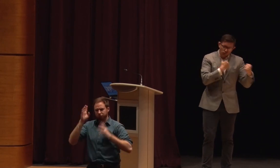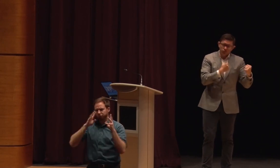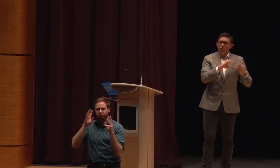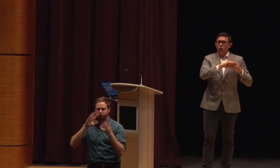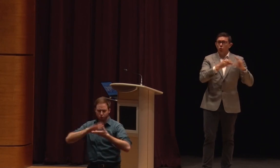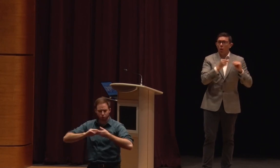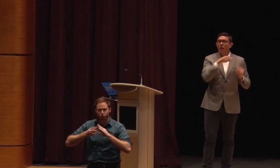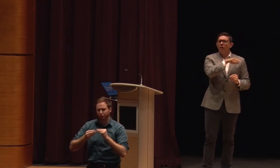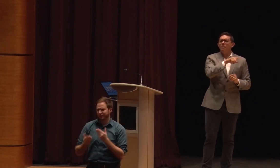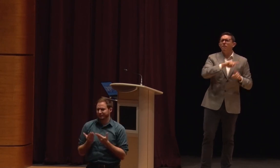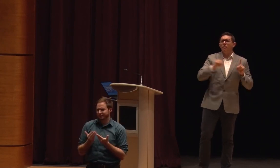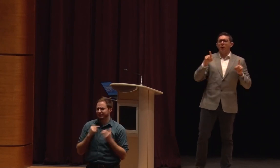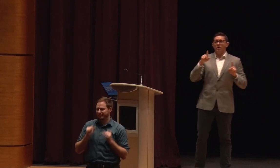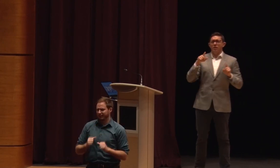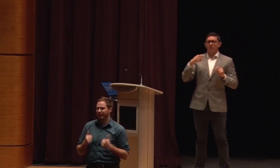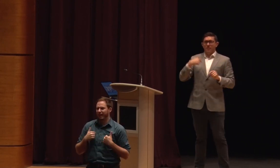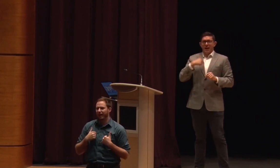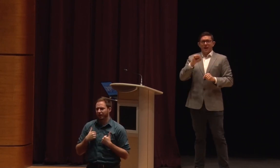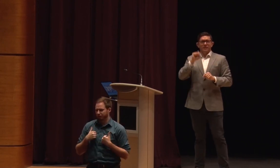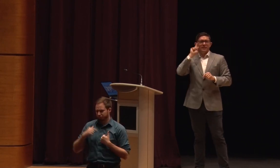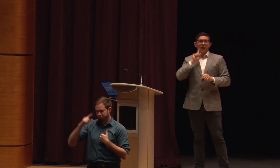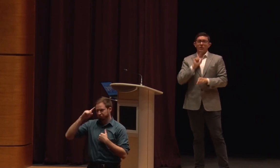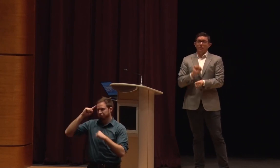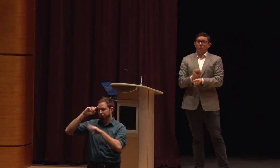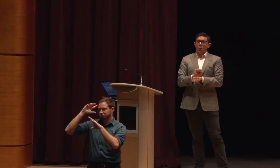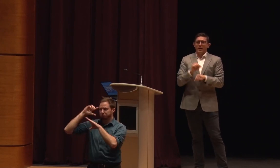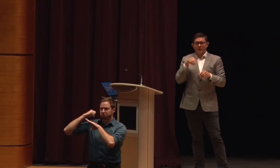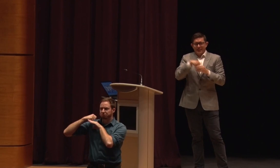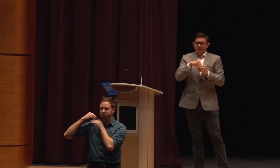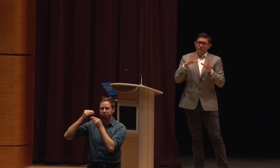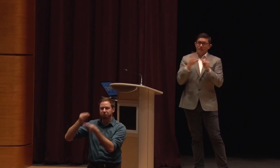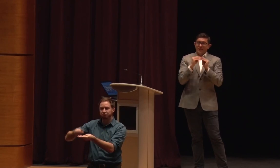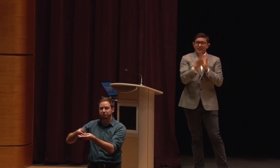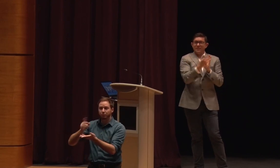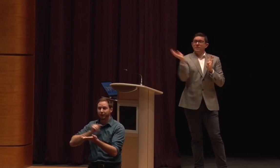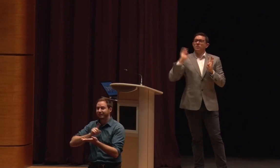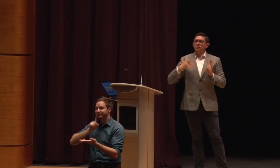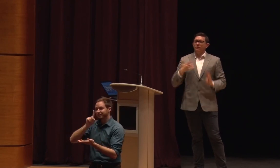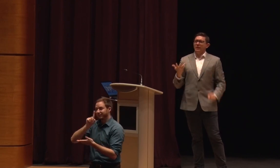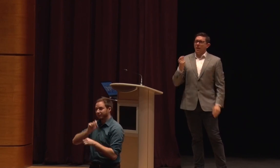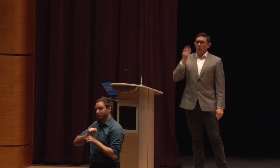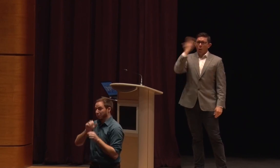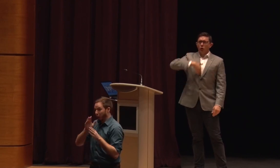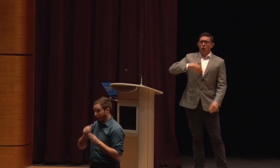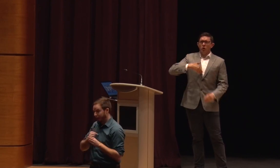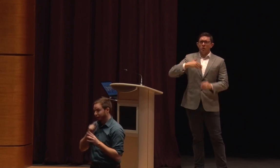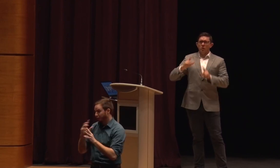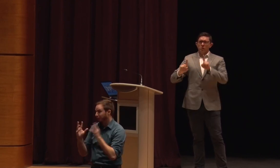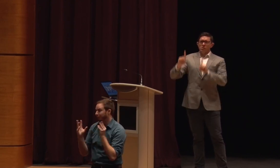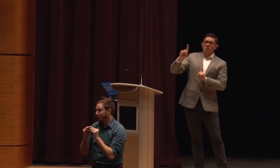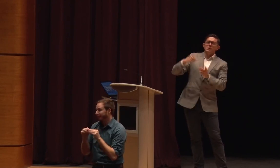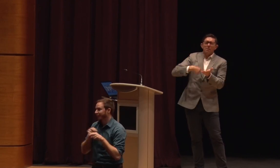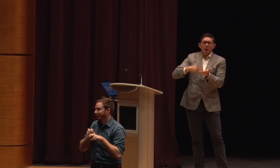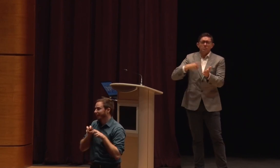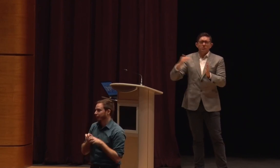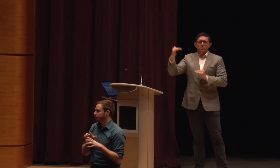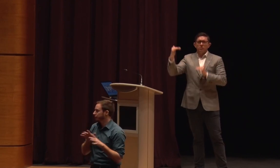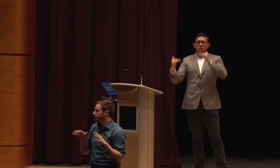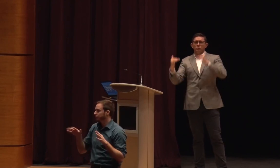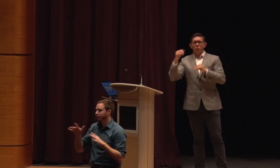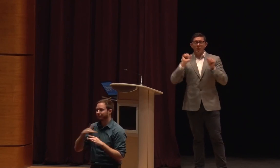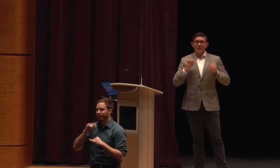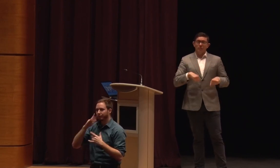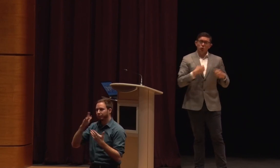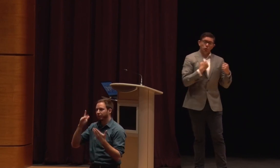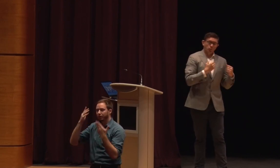visual story very easily and have that already set in my mind. But as a deaf employee in a meeting, I feel a little bit overlooked,